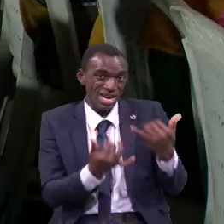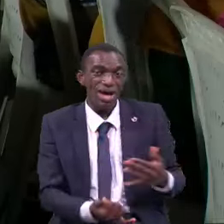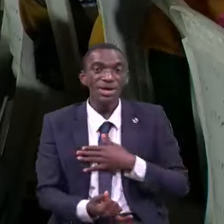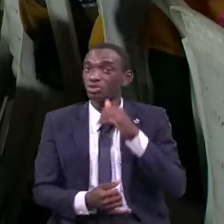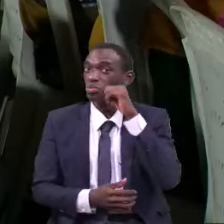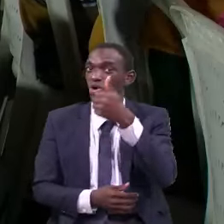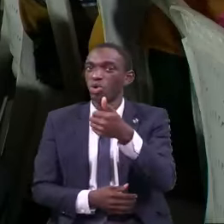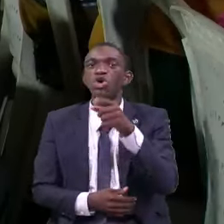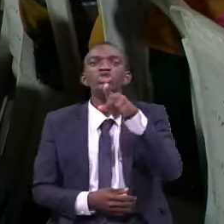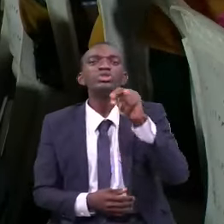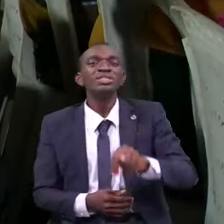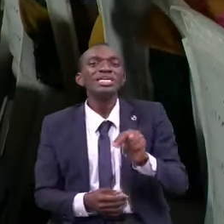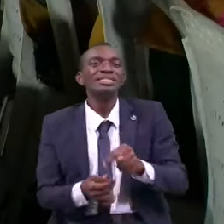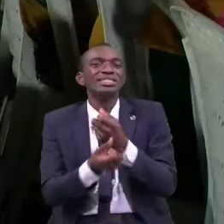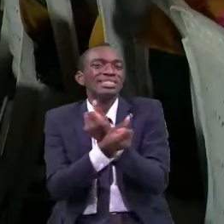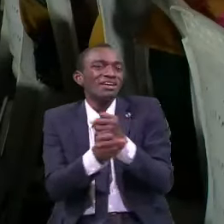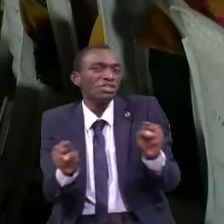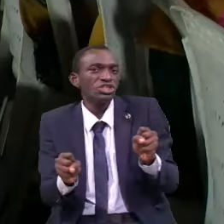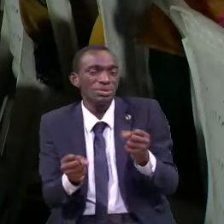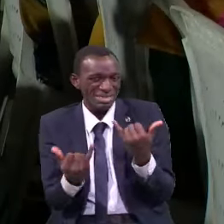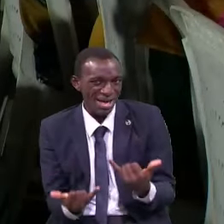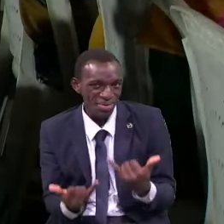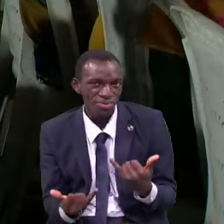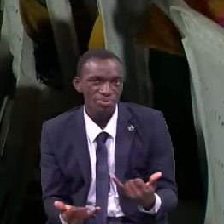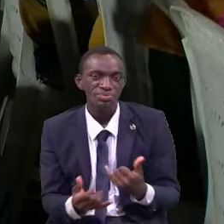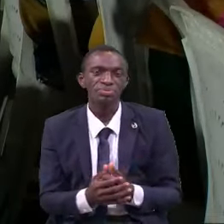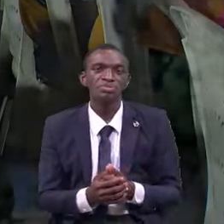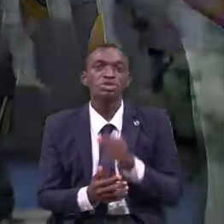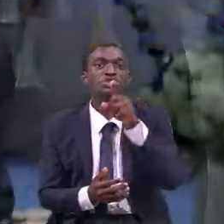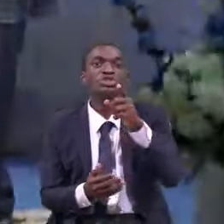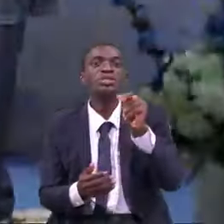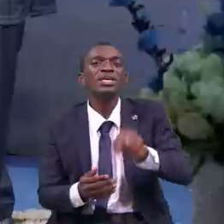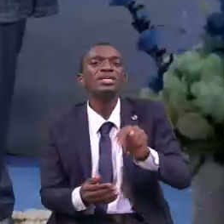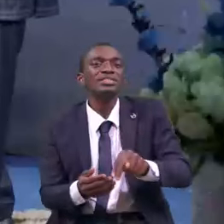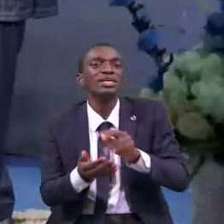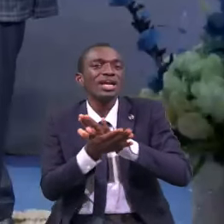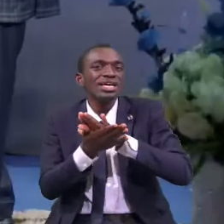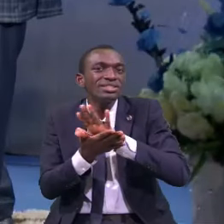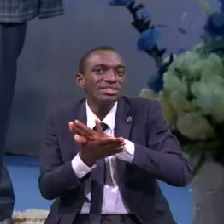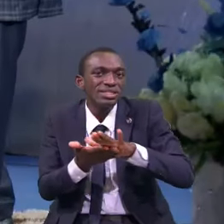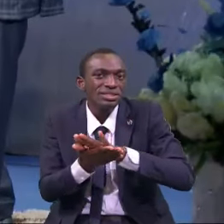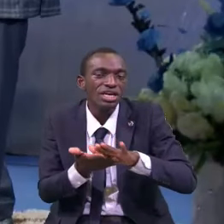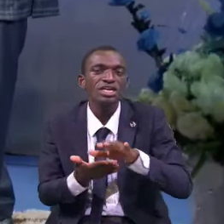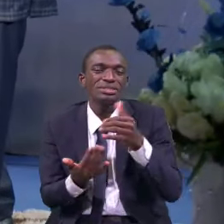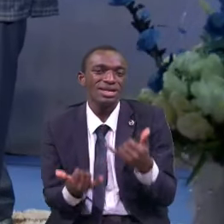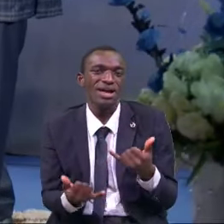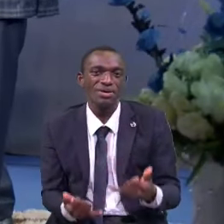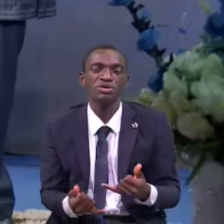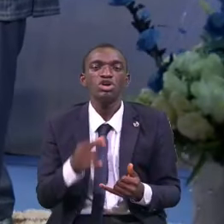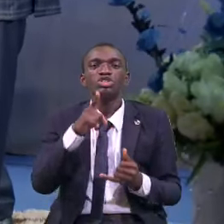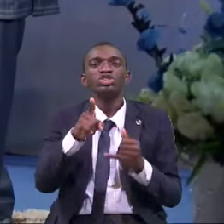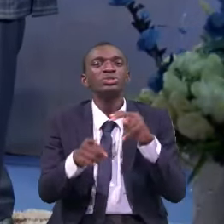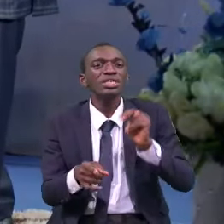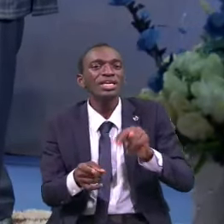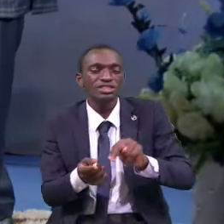You need salvation. It's now. You need cleansing. It's now. You need